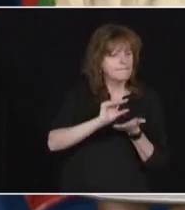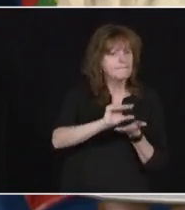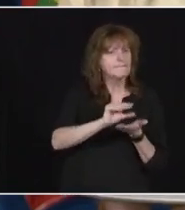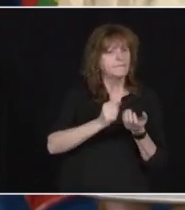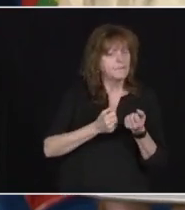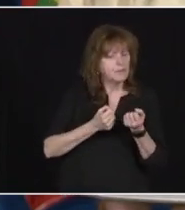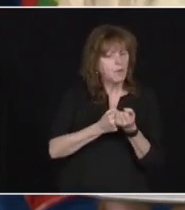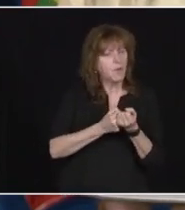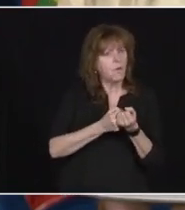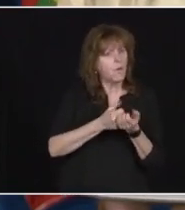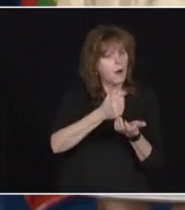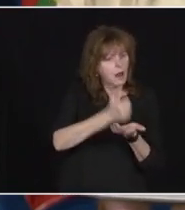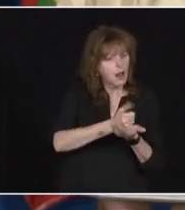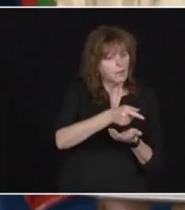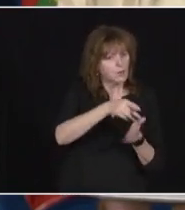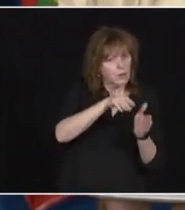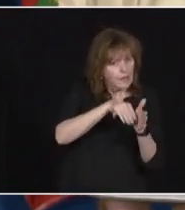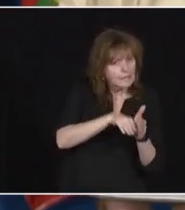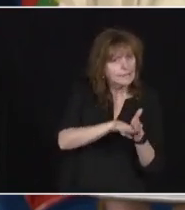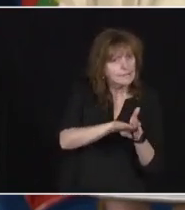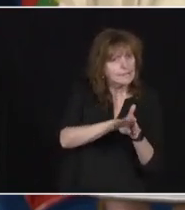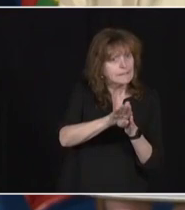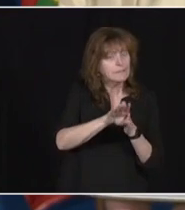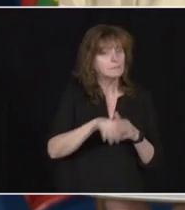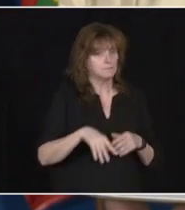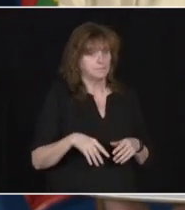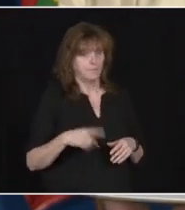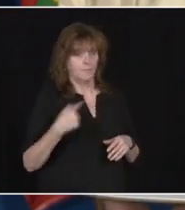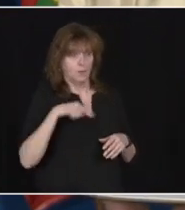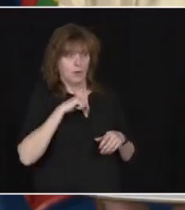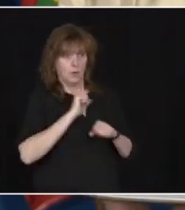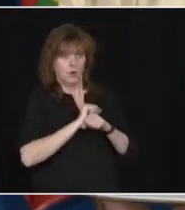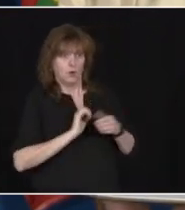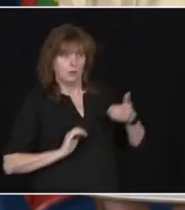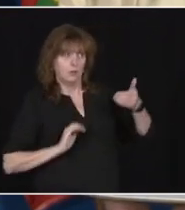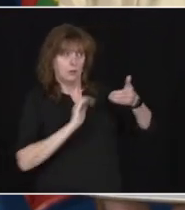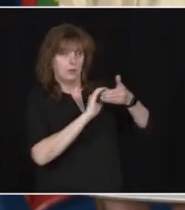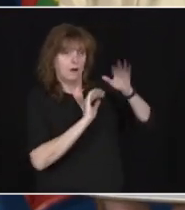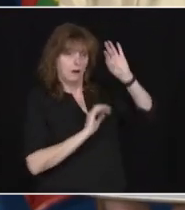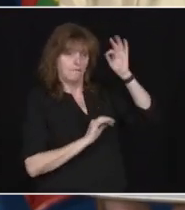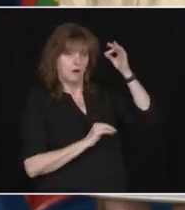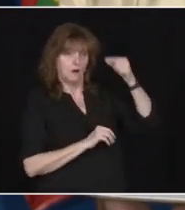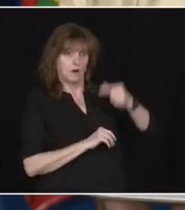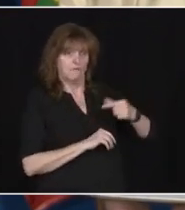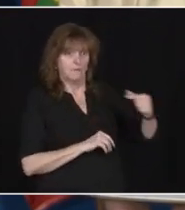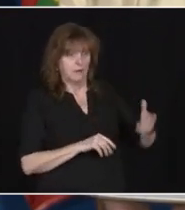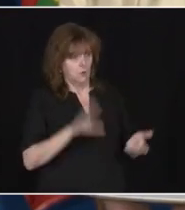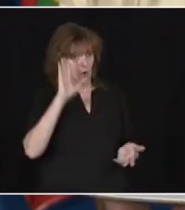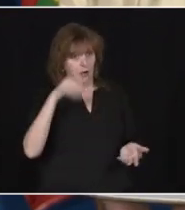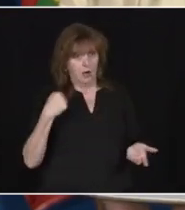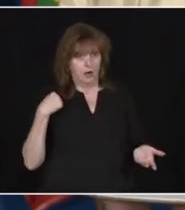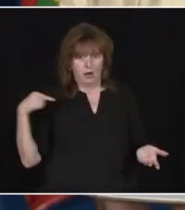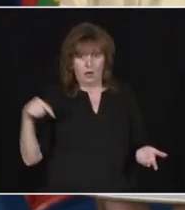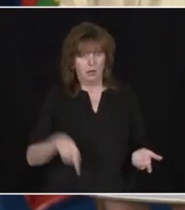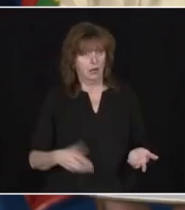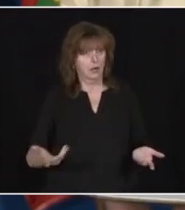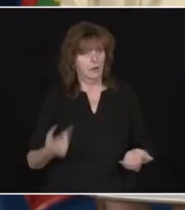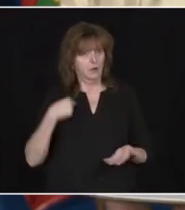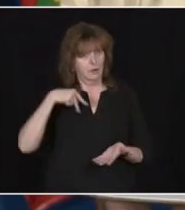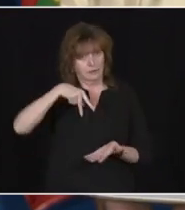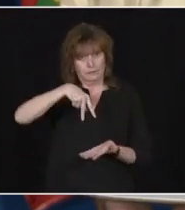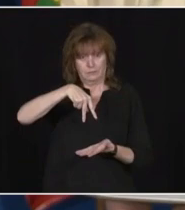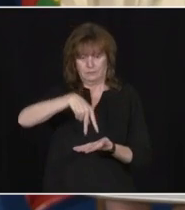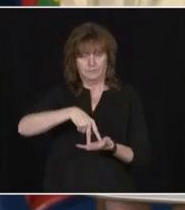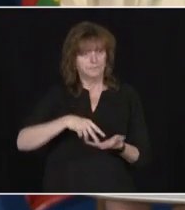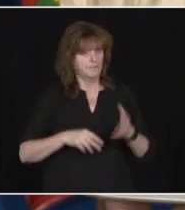hand with the federal government, and there's so many times I come up here and I say, you know, we need support of the federal government. They've been